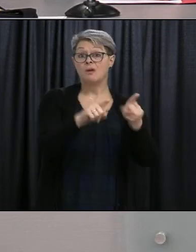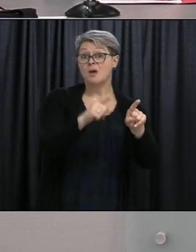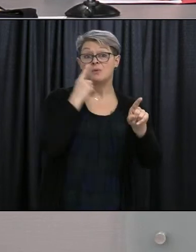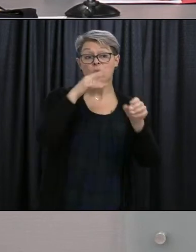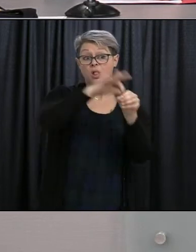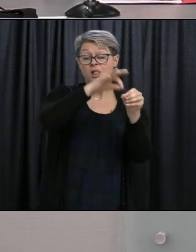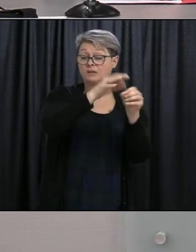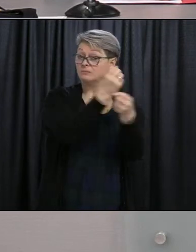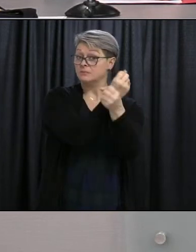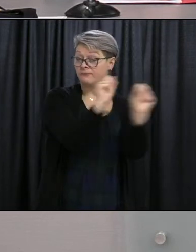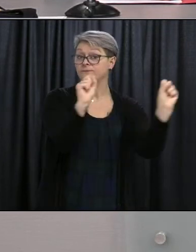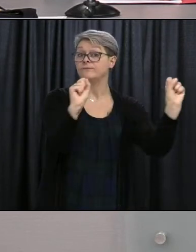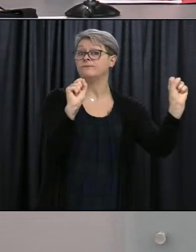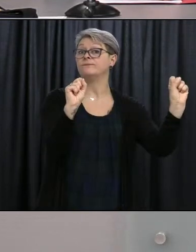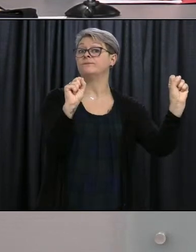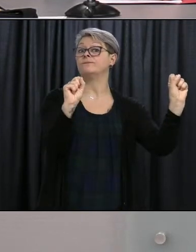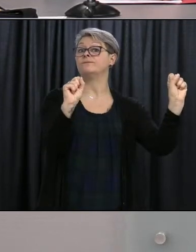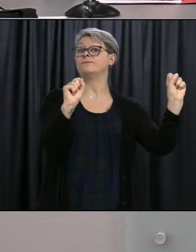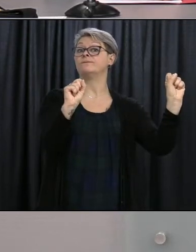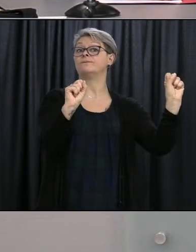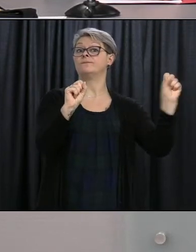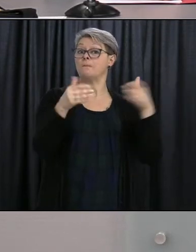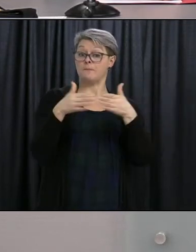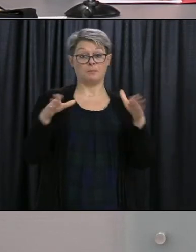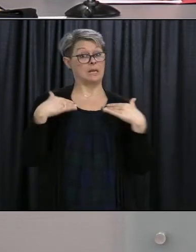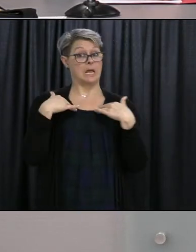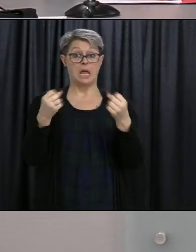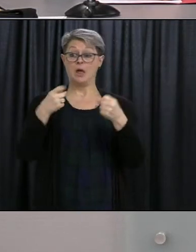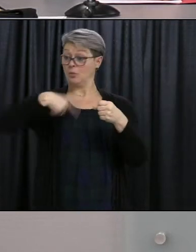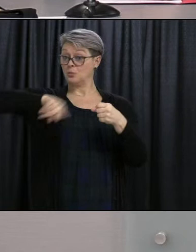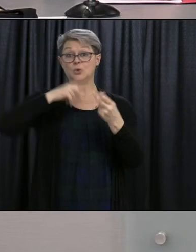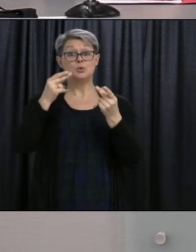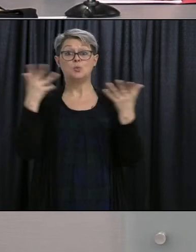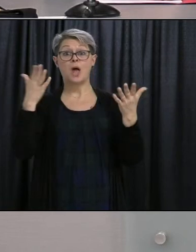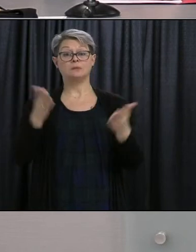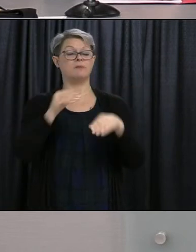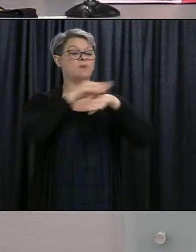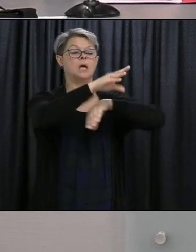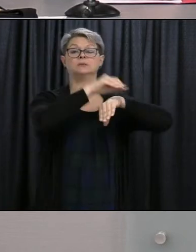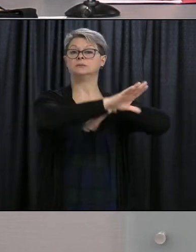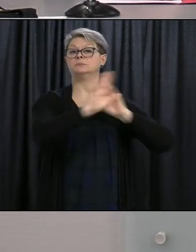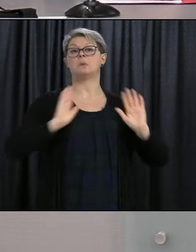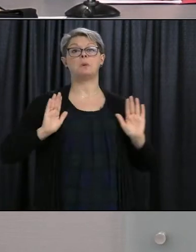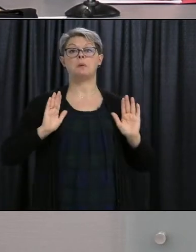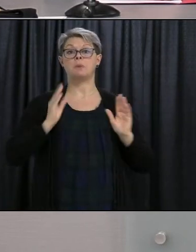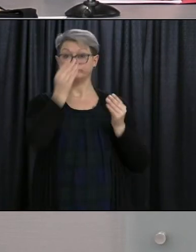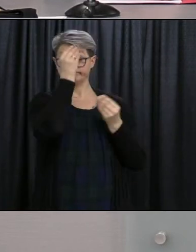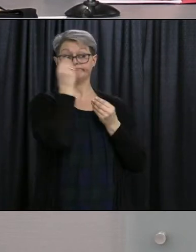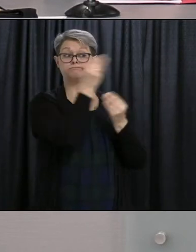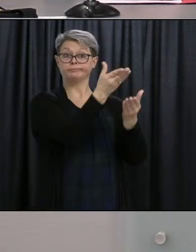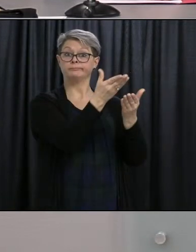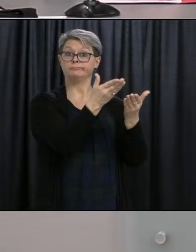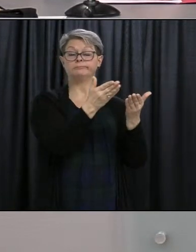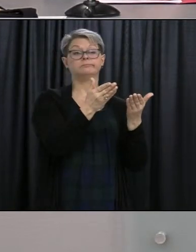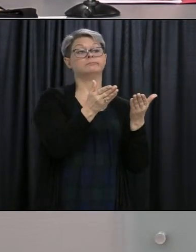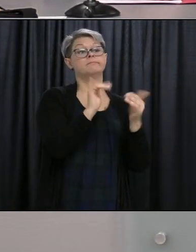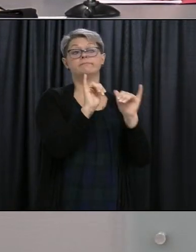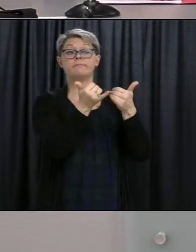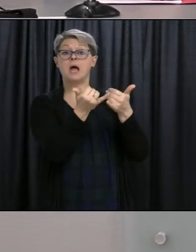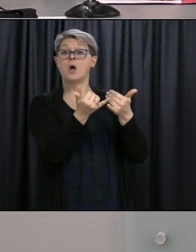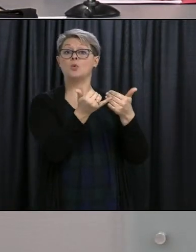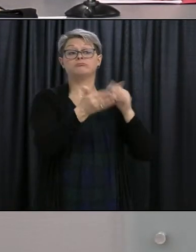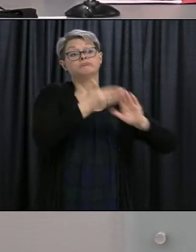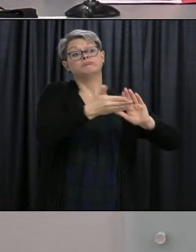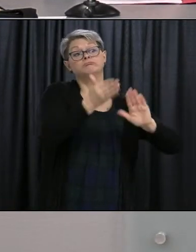safely, which is what we're asked to do. That's what public health does. They provide advice as to, how things can happen safely,